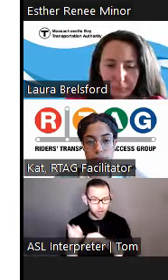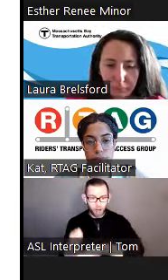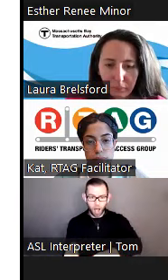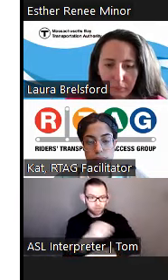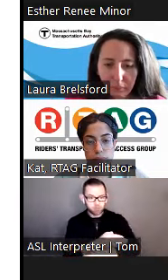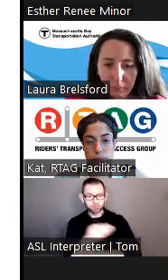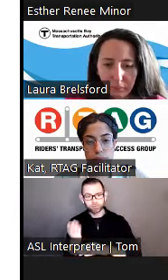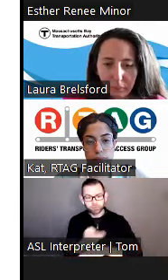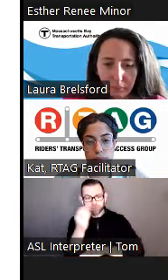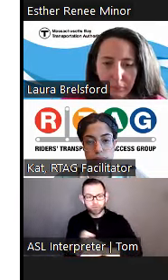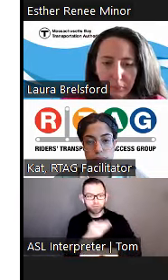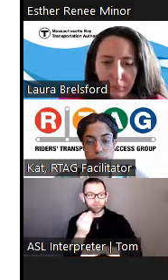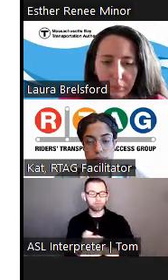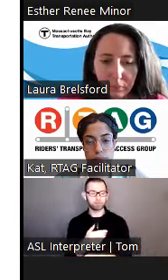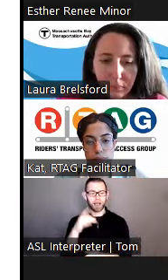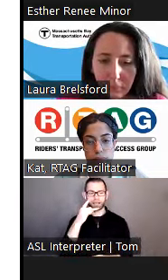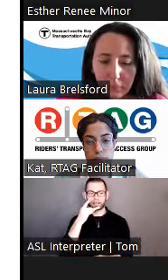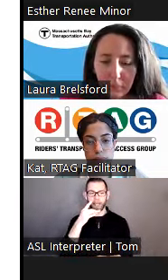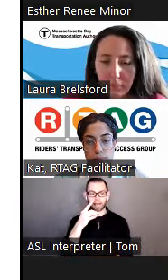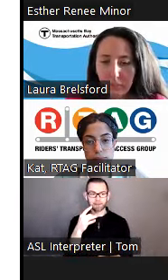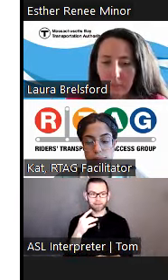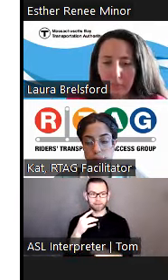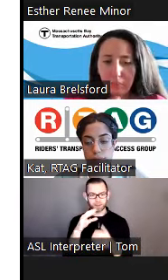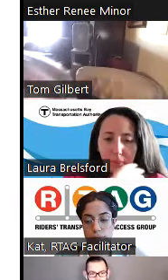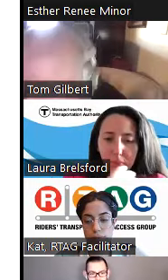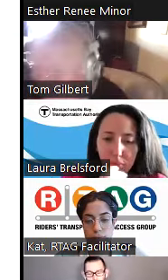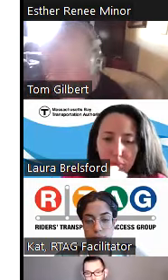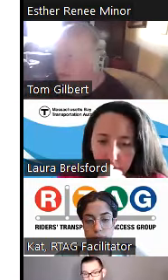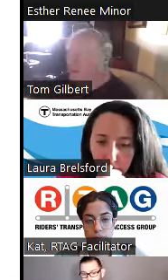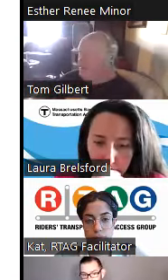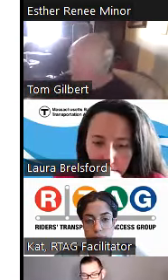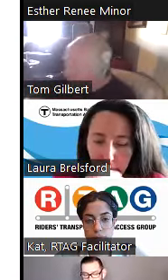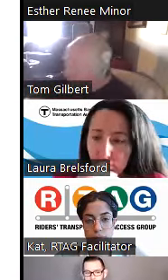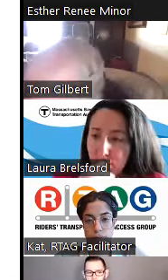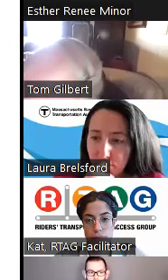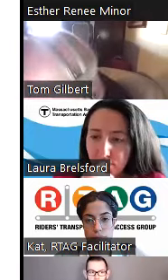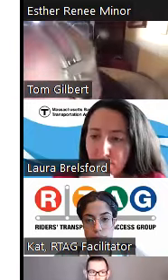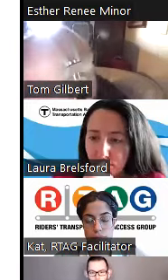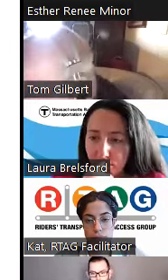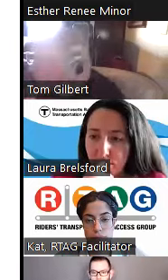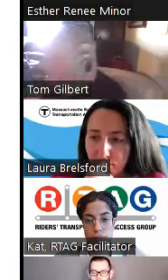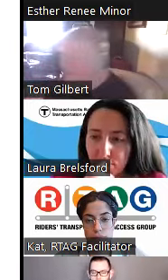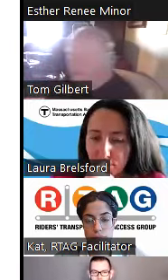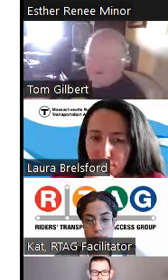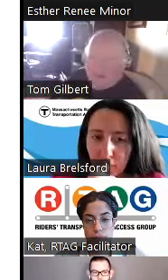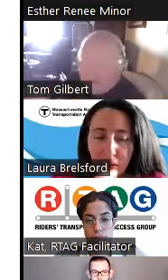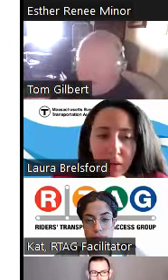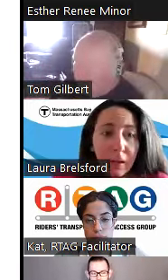the lighting on the commuter rail and in all of the subway stations.